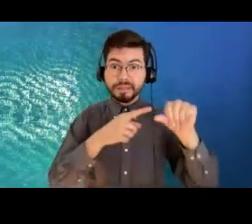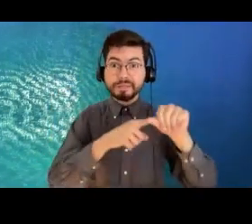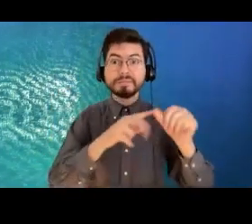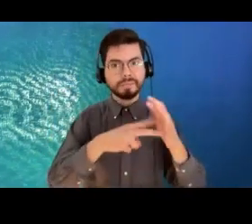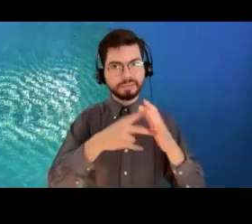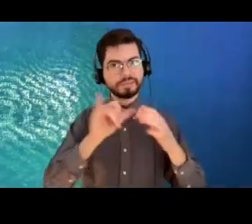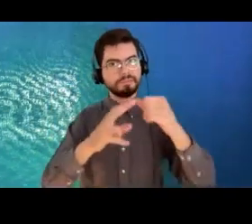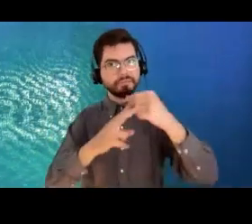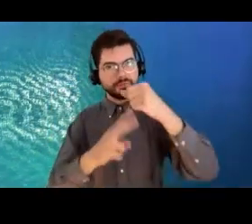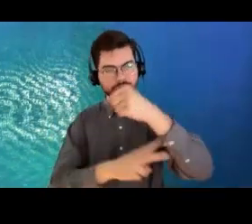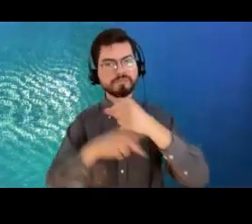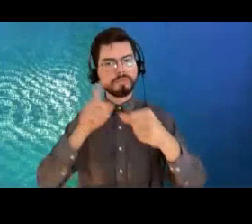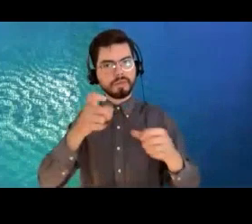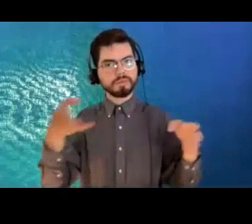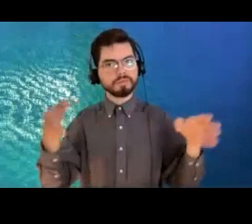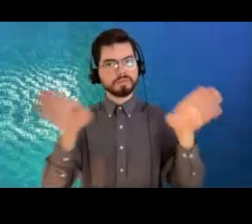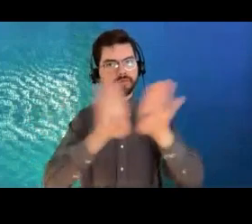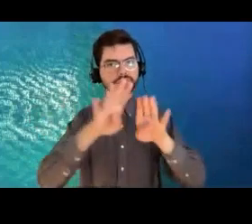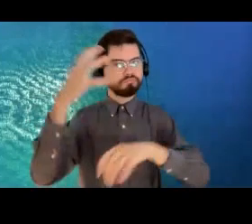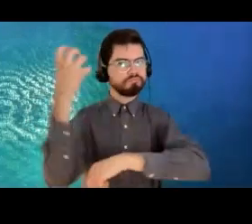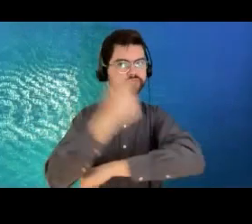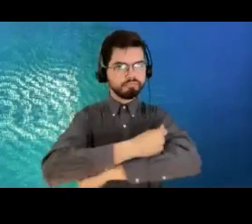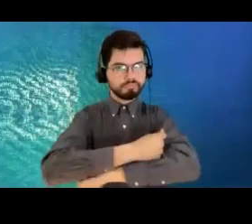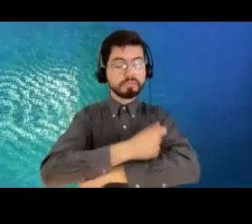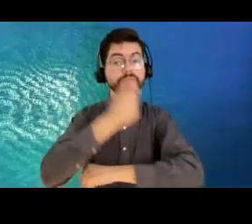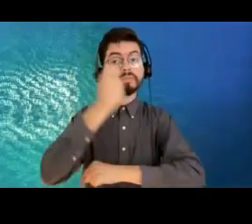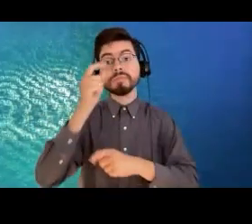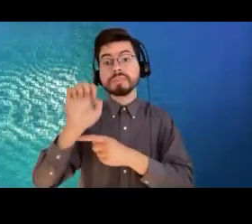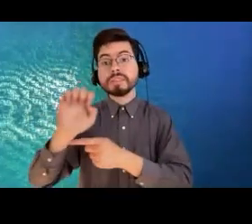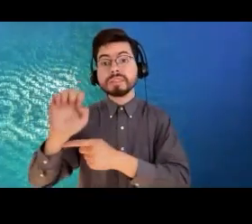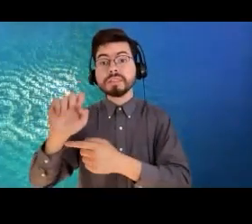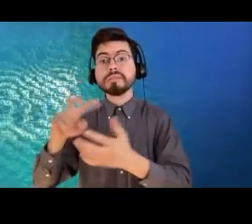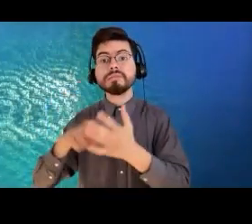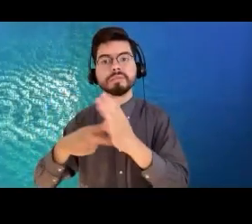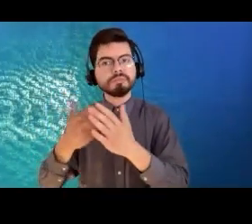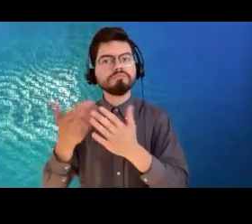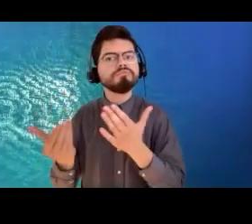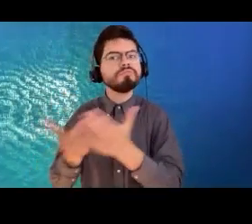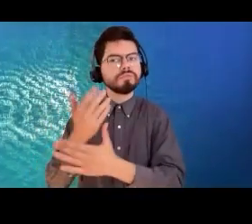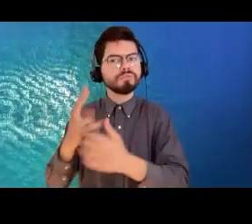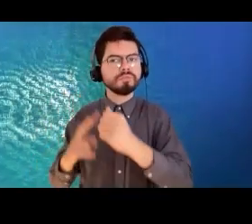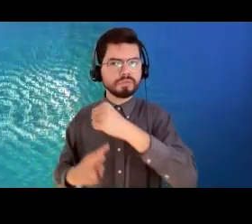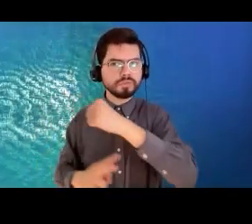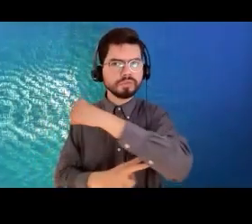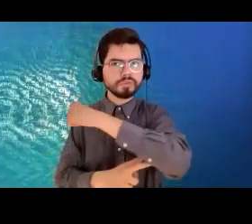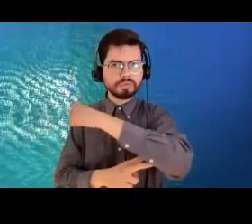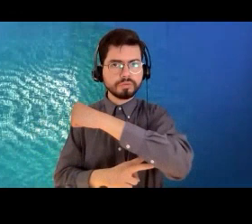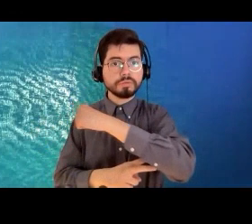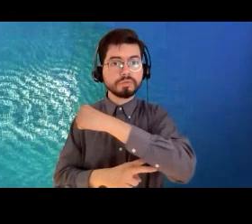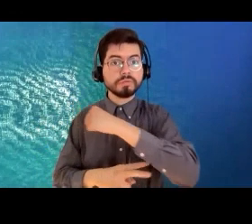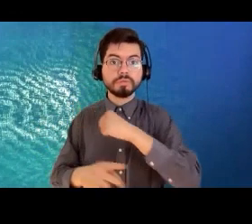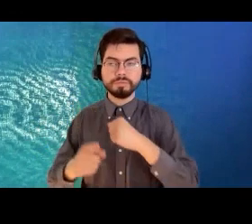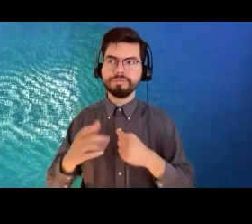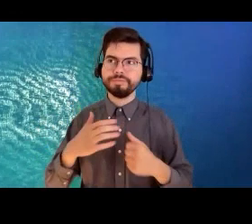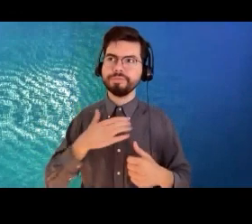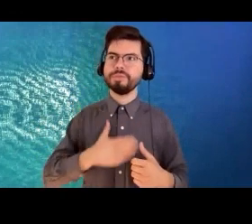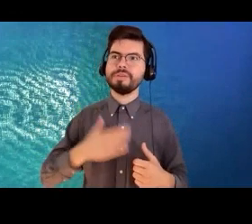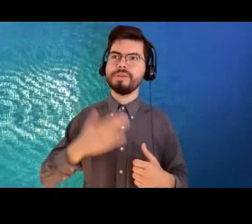bridge. If we're in E, basically it's a new bridge. And I wish high school worked like that, because I'd